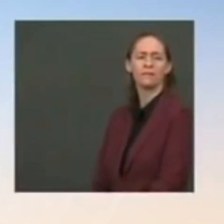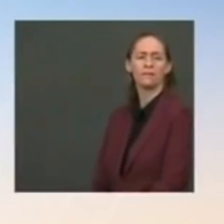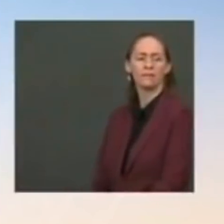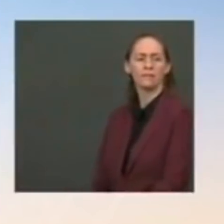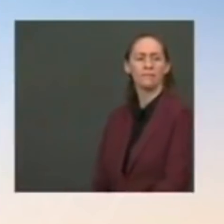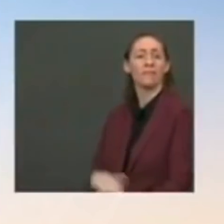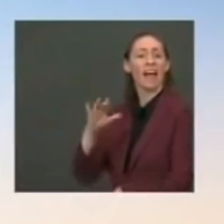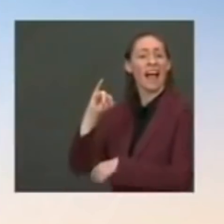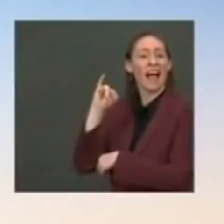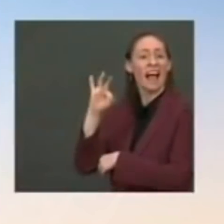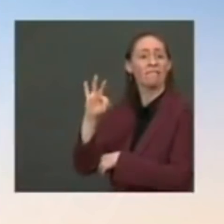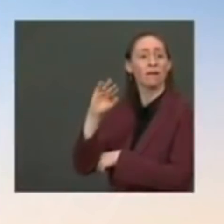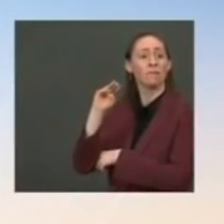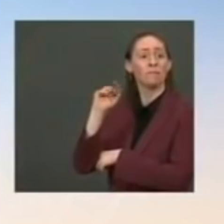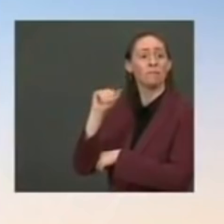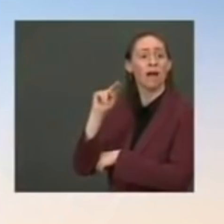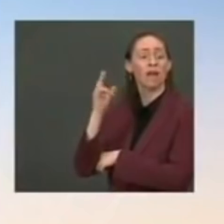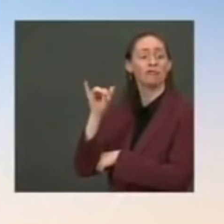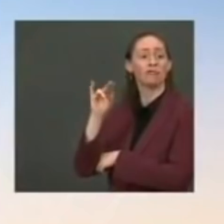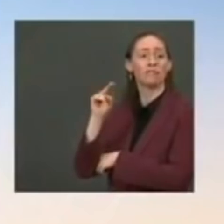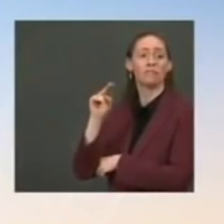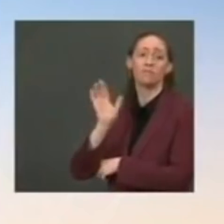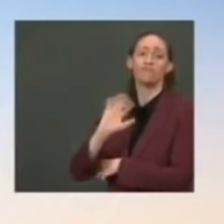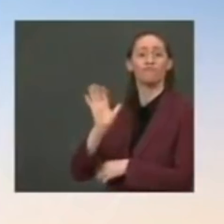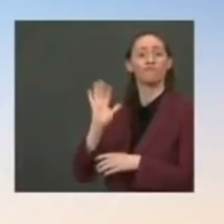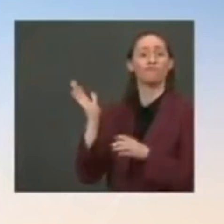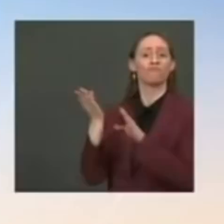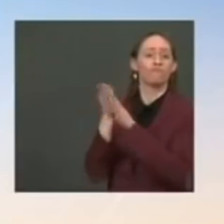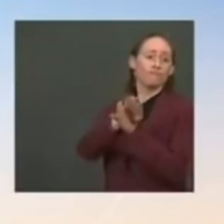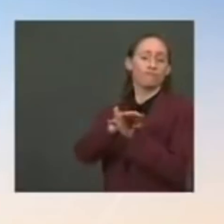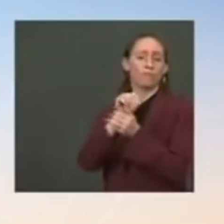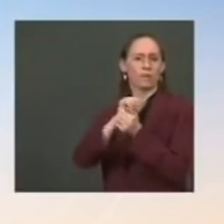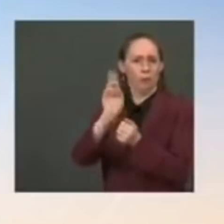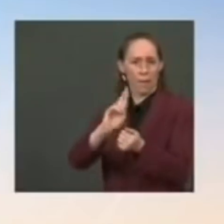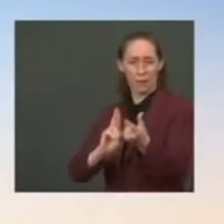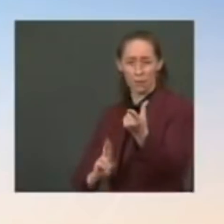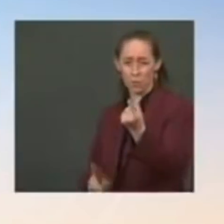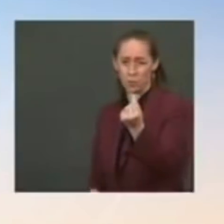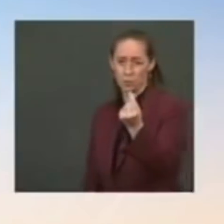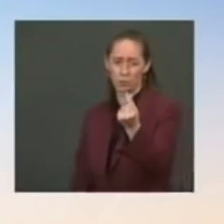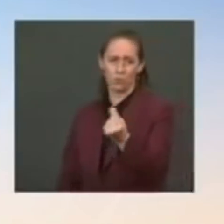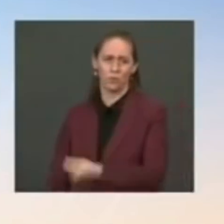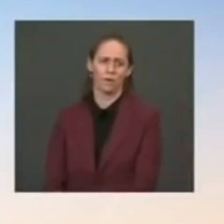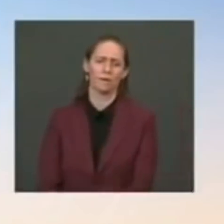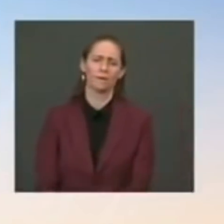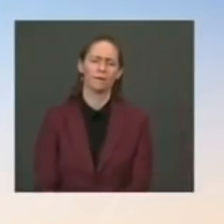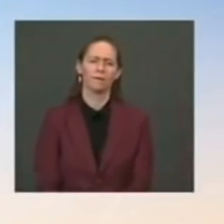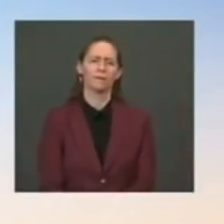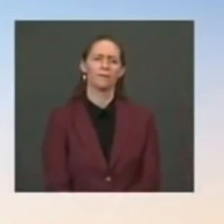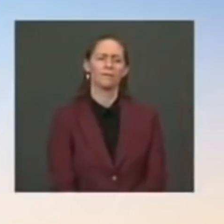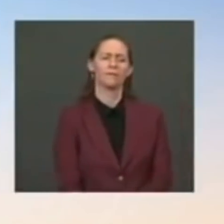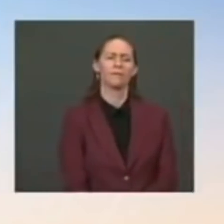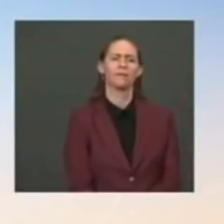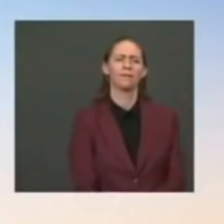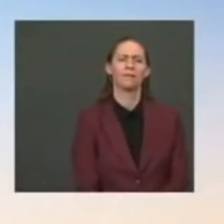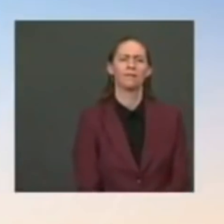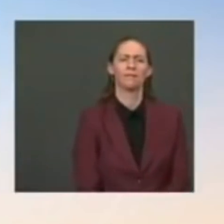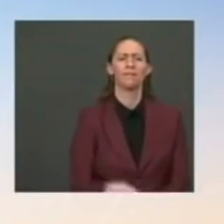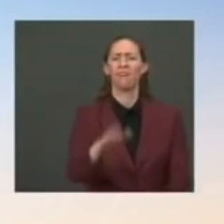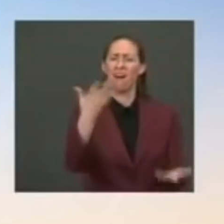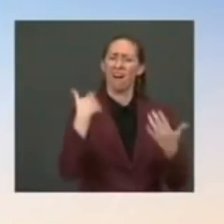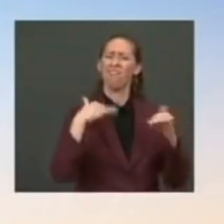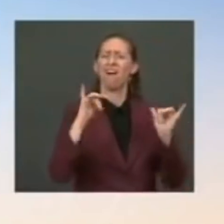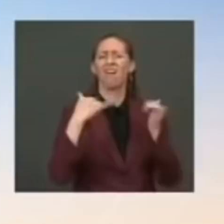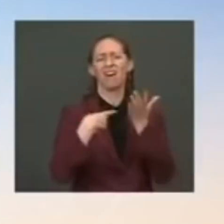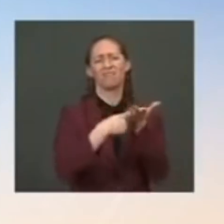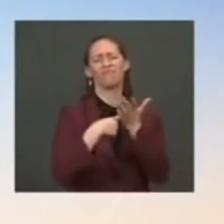gut funding for these mandates? I'm sure we'll be having discussions with him and anyone who is an opponent of these steps, but I don't have all the details